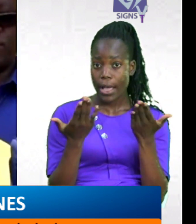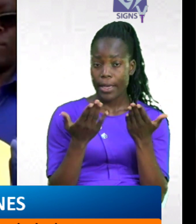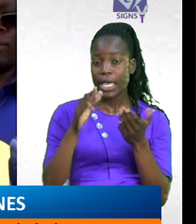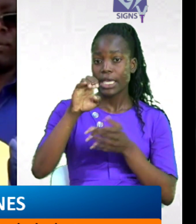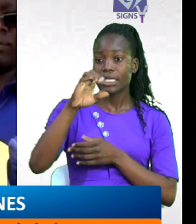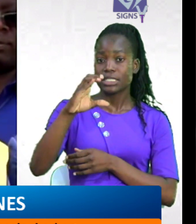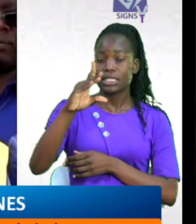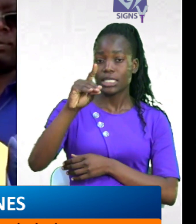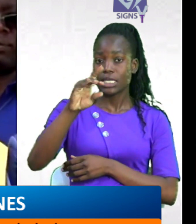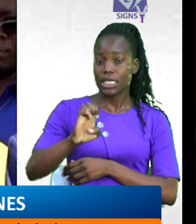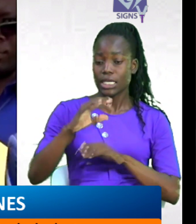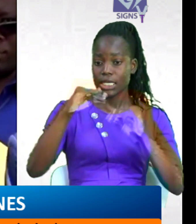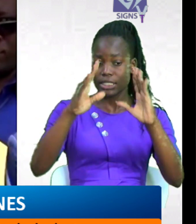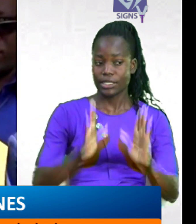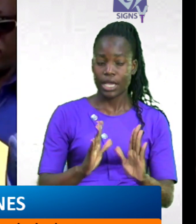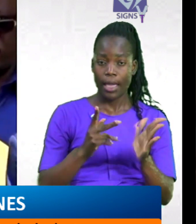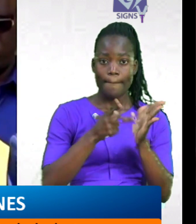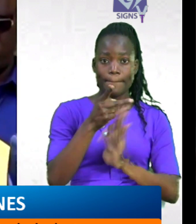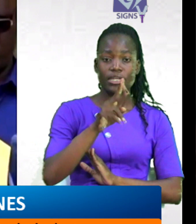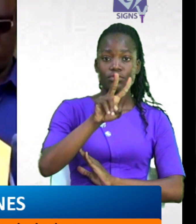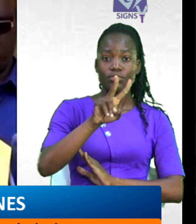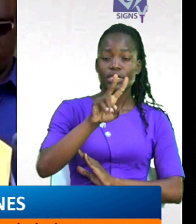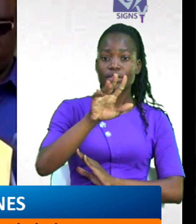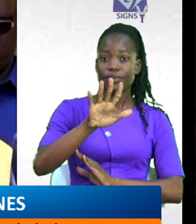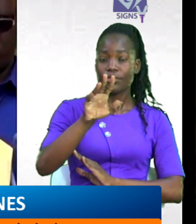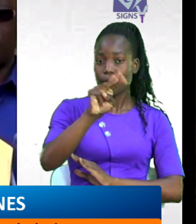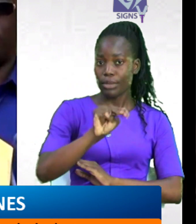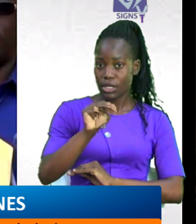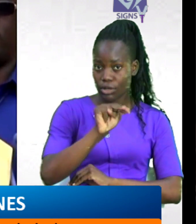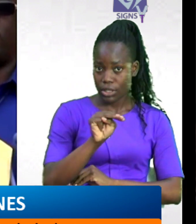functional street lights at all.